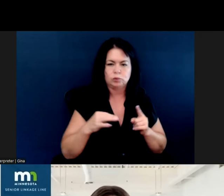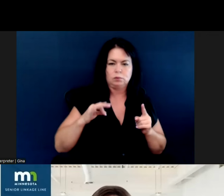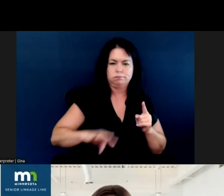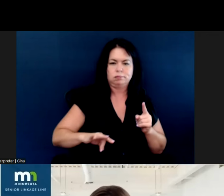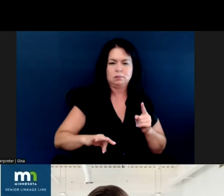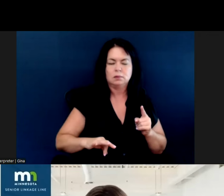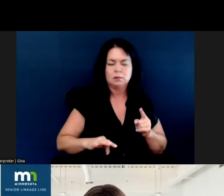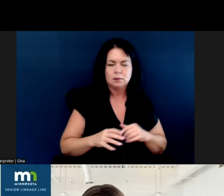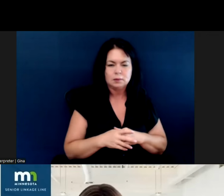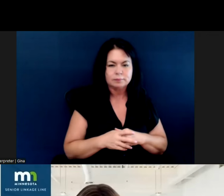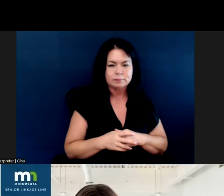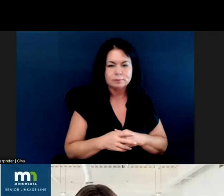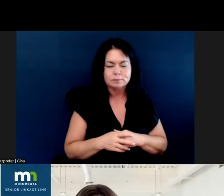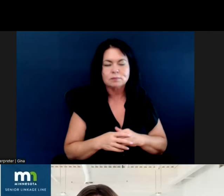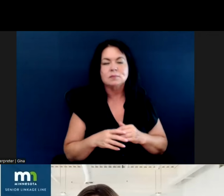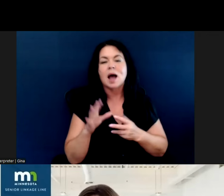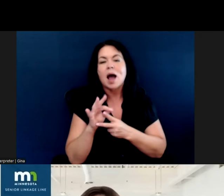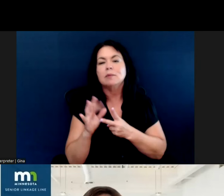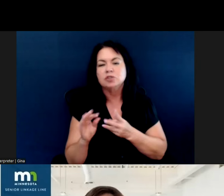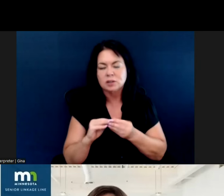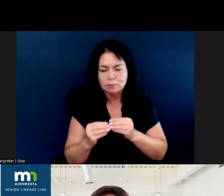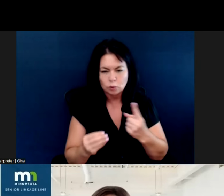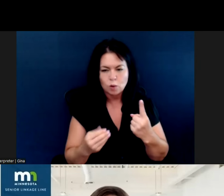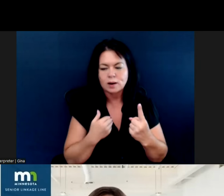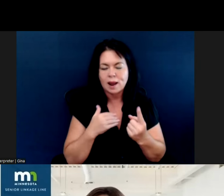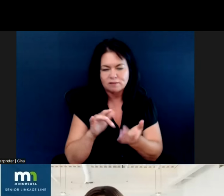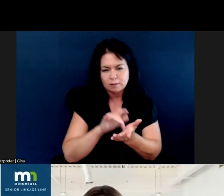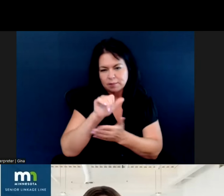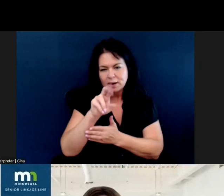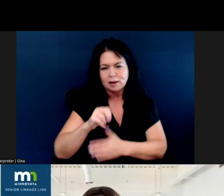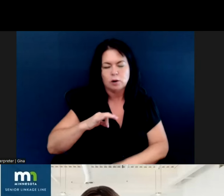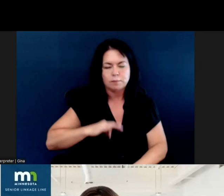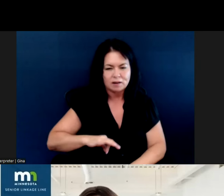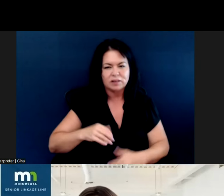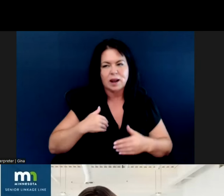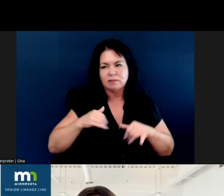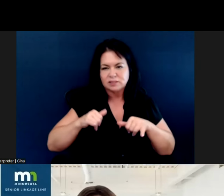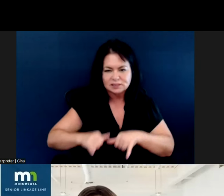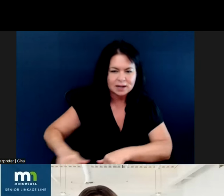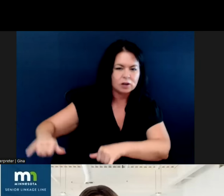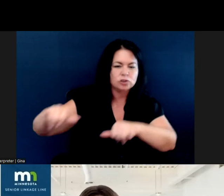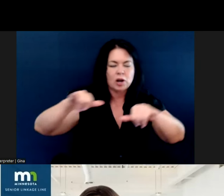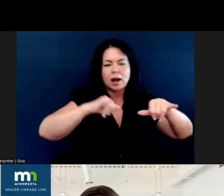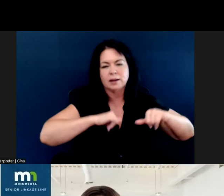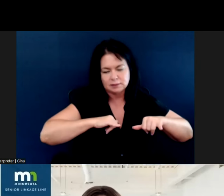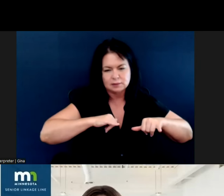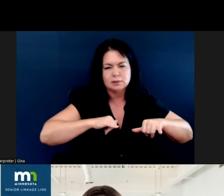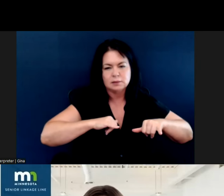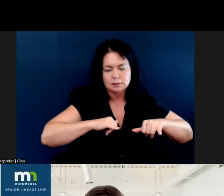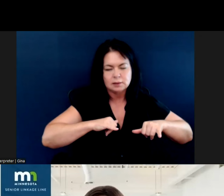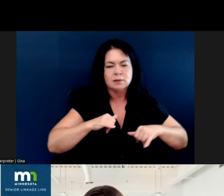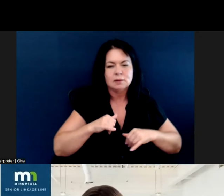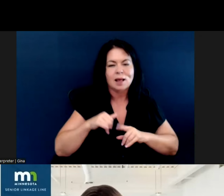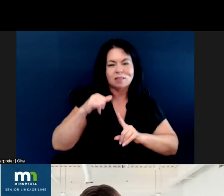there are certain Medicare covered benefits. So, it's standardized throughout the original Medicare, and those